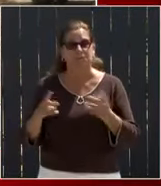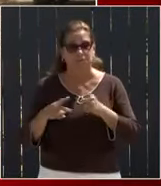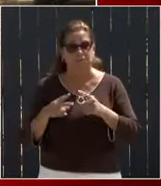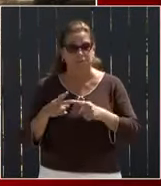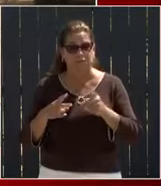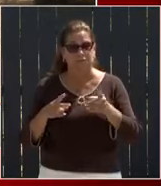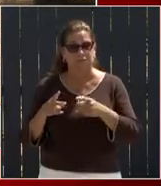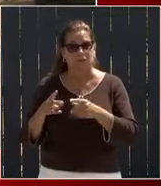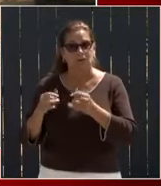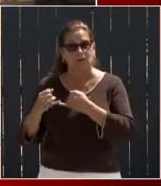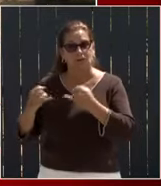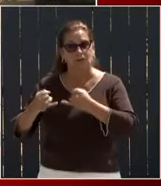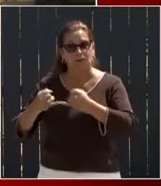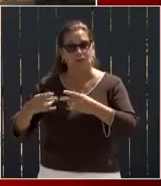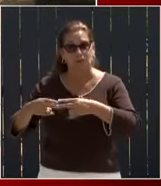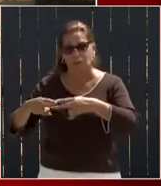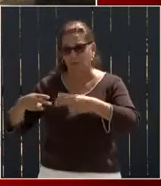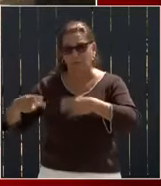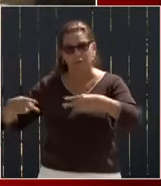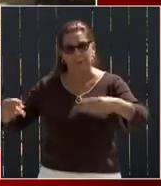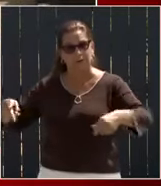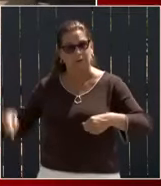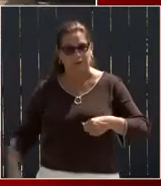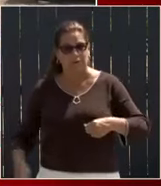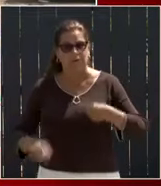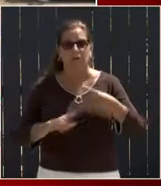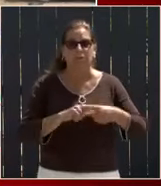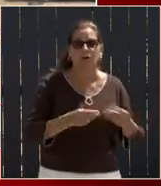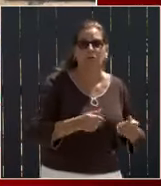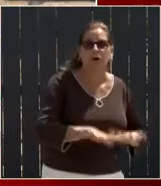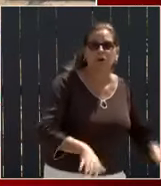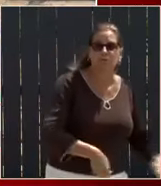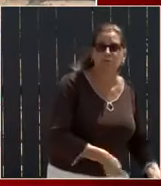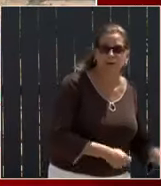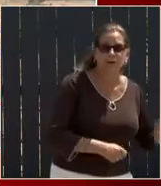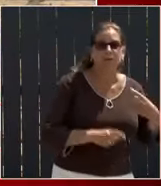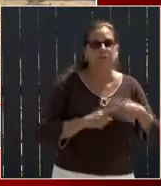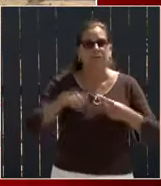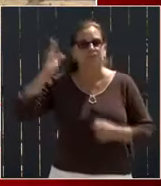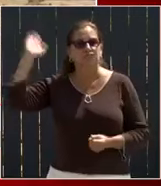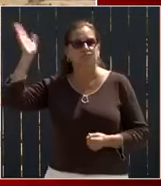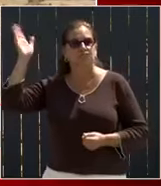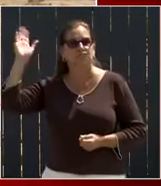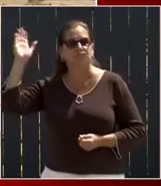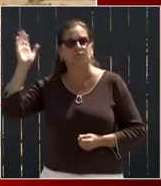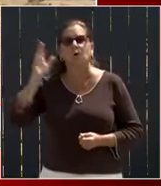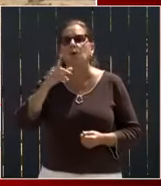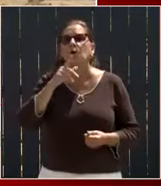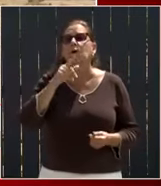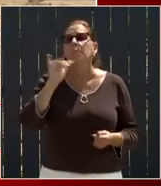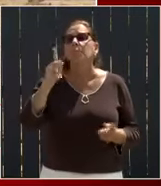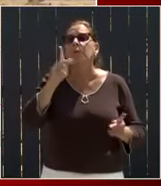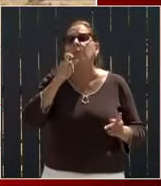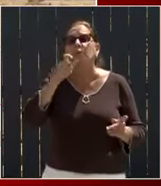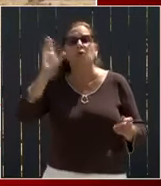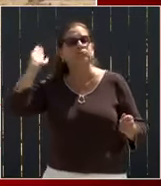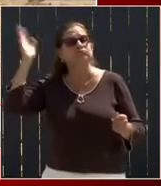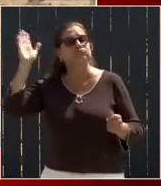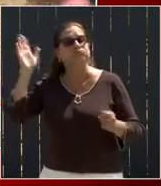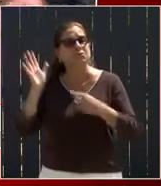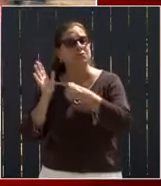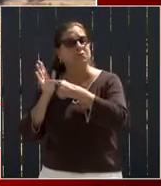an overview of the people that have made today possible. As we know, for the better part of 2 decades, we've been trying to